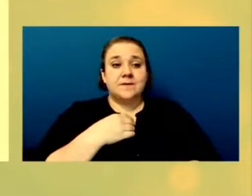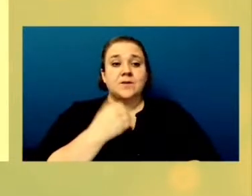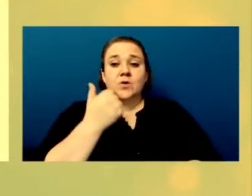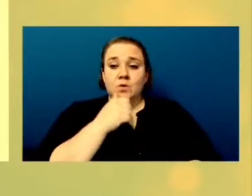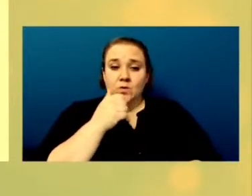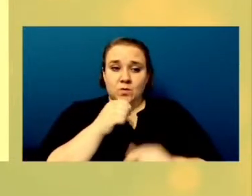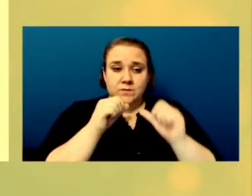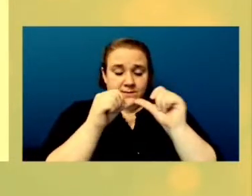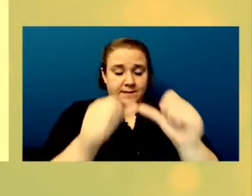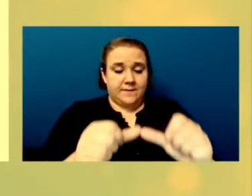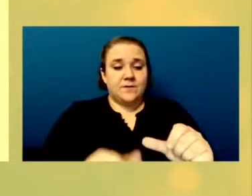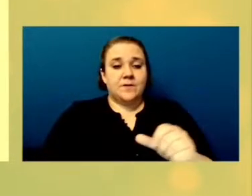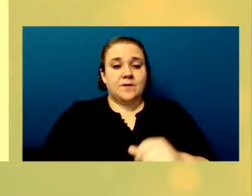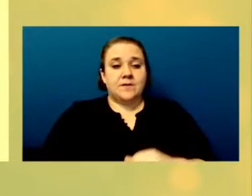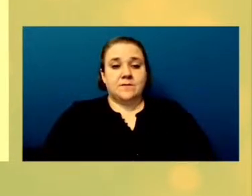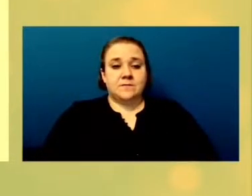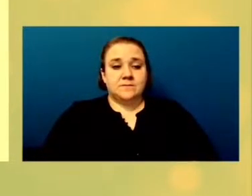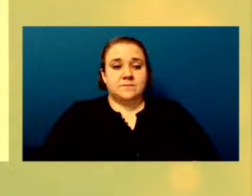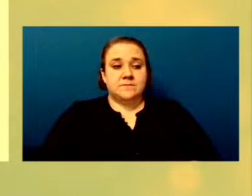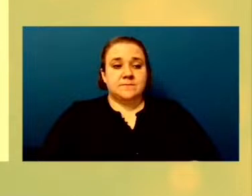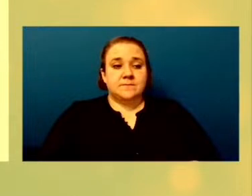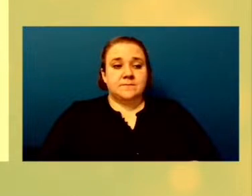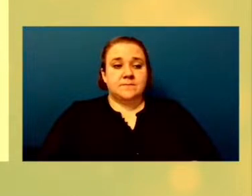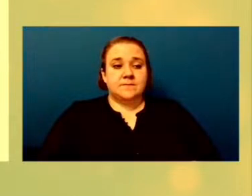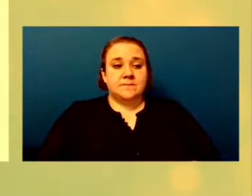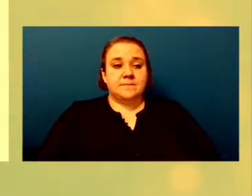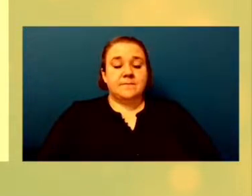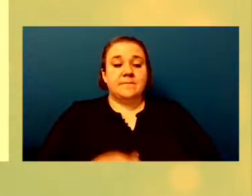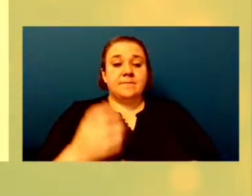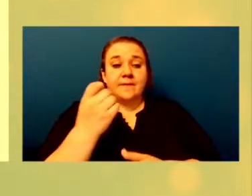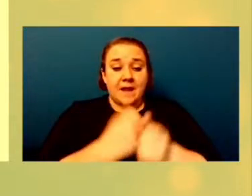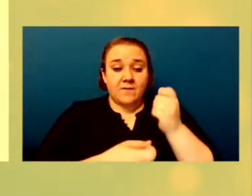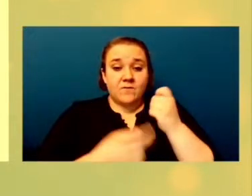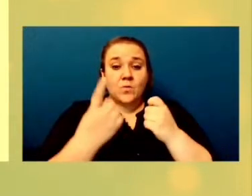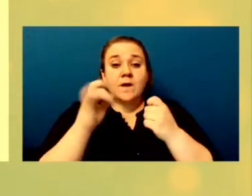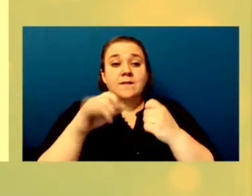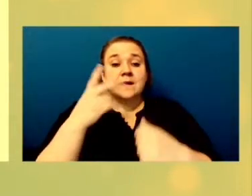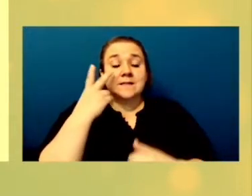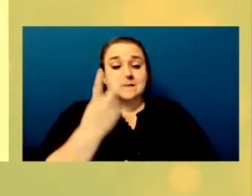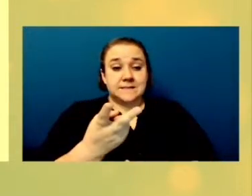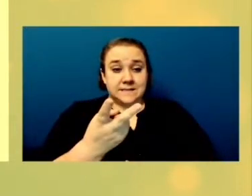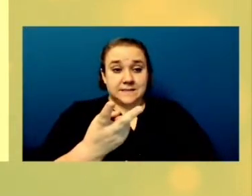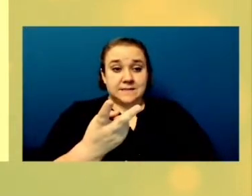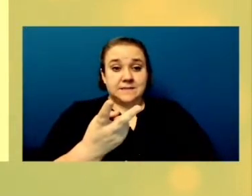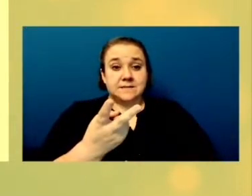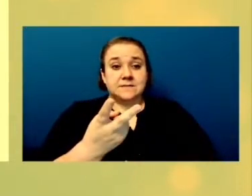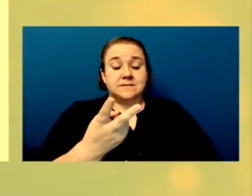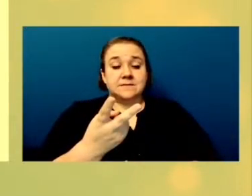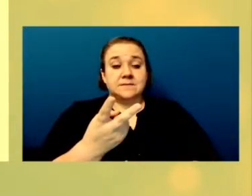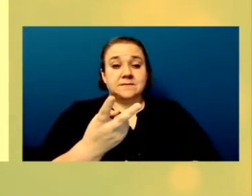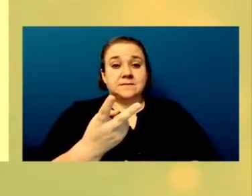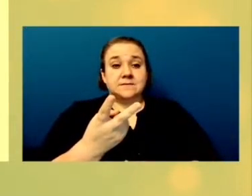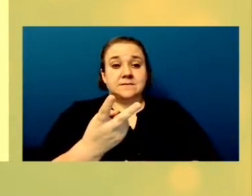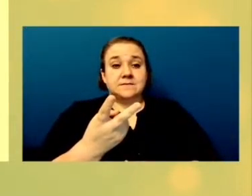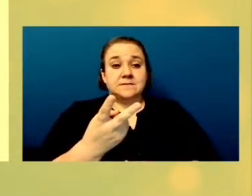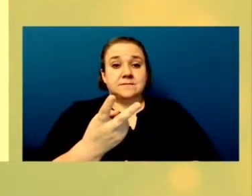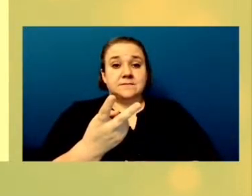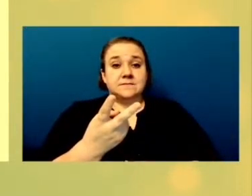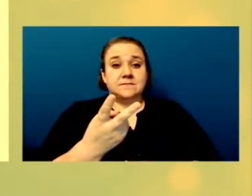deep inside. So baby, hold on to the things that